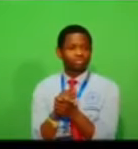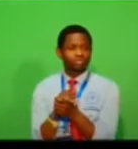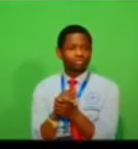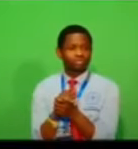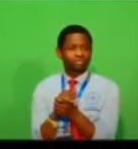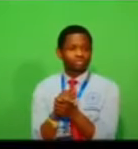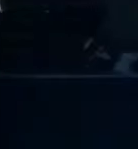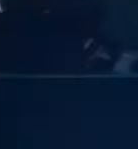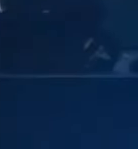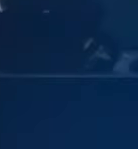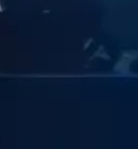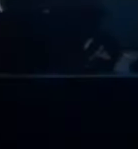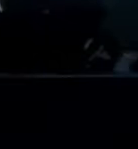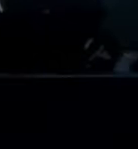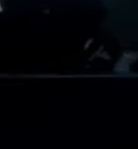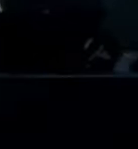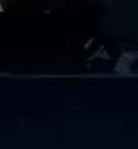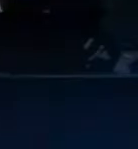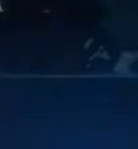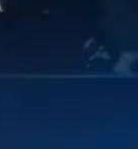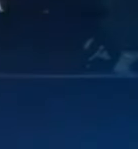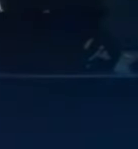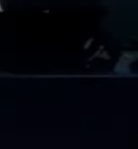the 17 children. A very large family.